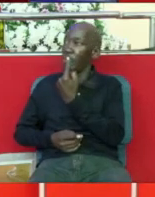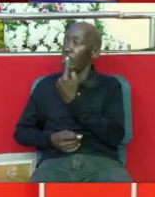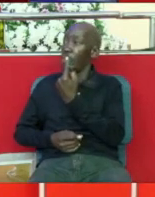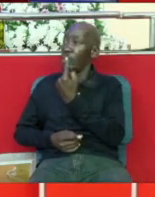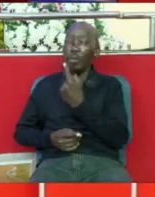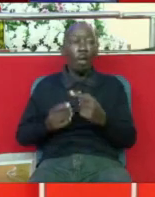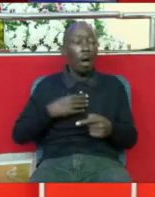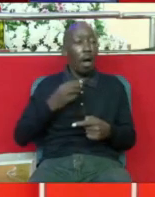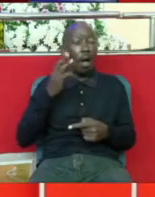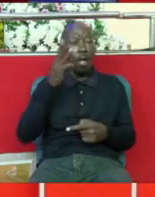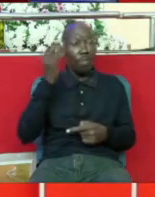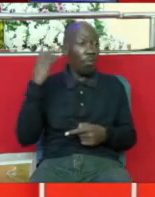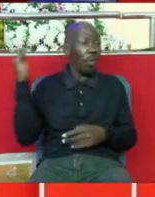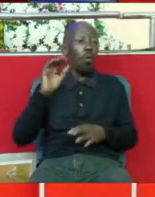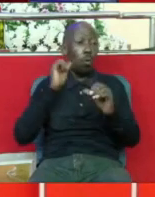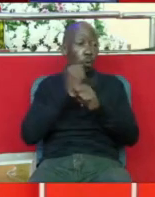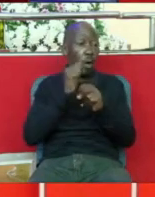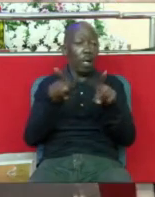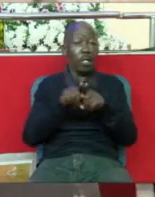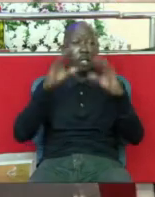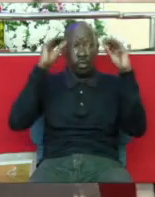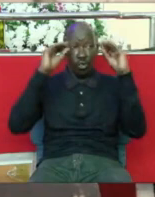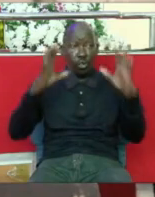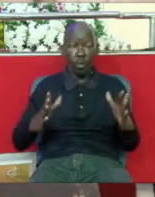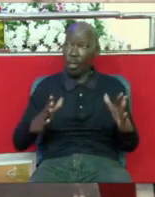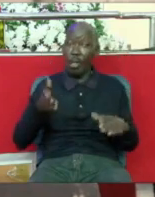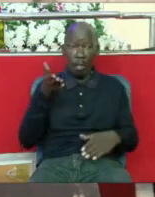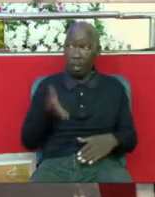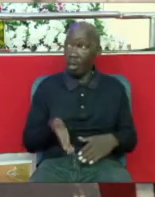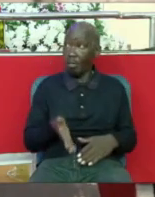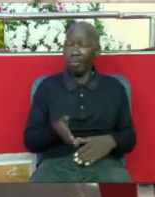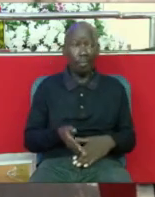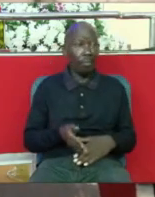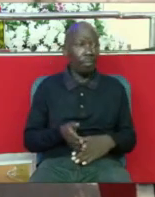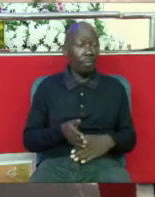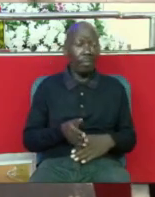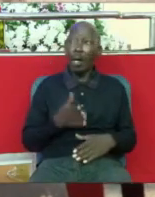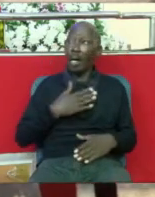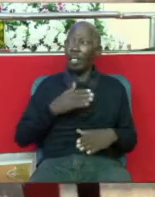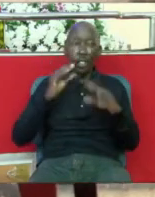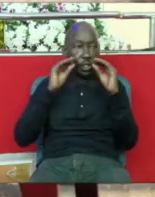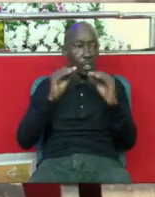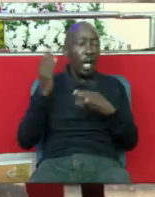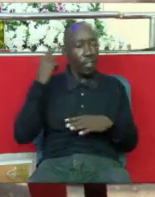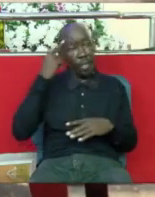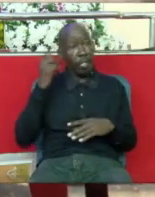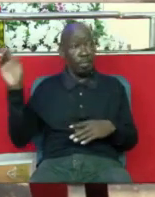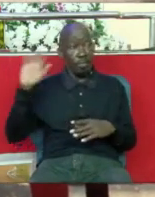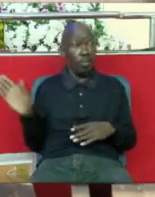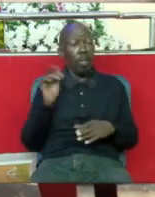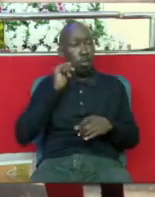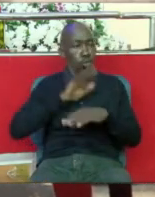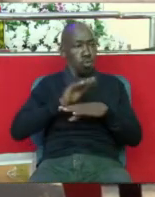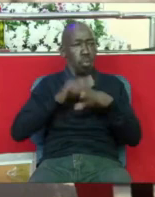I used to work as a teacher. Nilikuwa ni mwalimu. Here. Hapa. And I think I was a very good teacher. Na nafikiri nilikuwa mwalimu